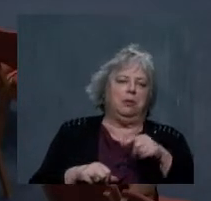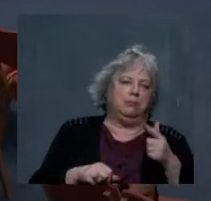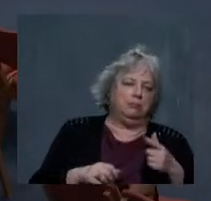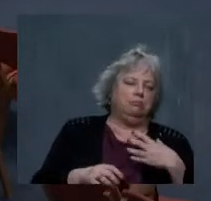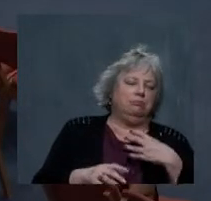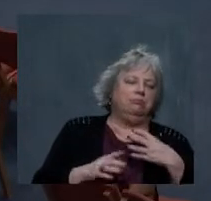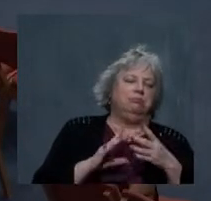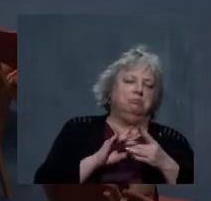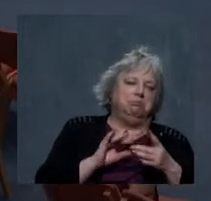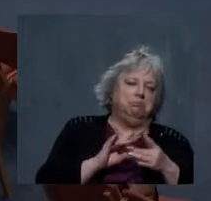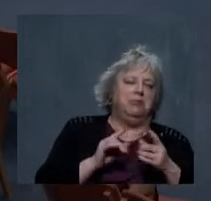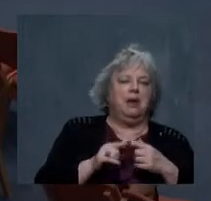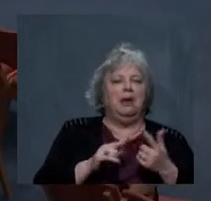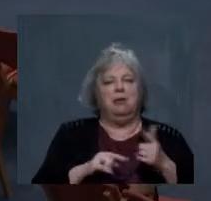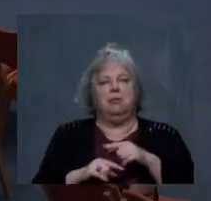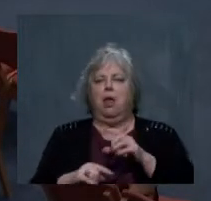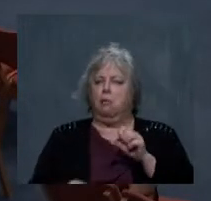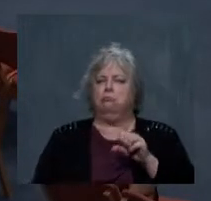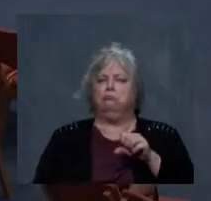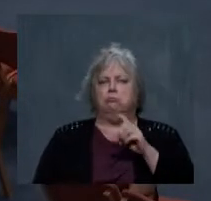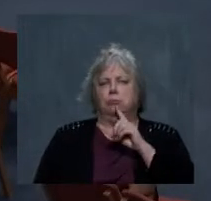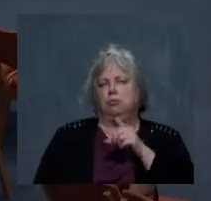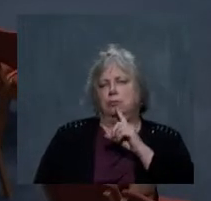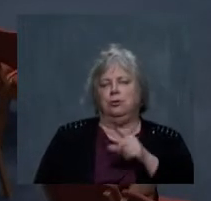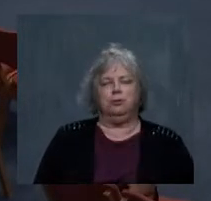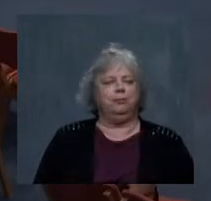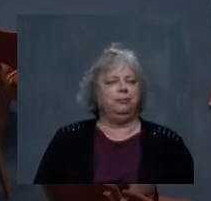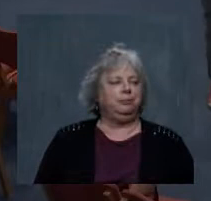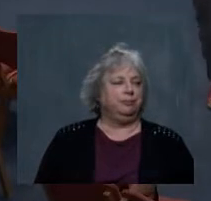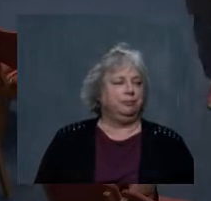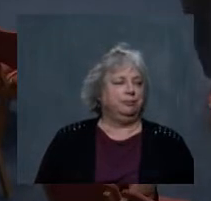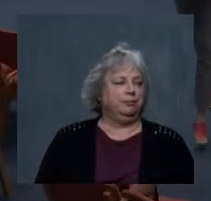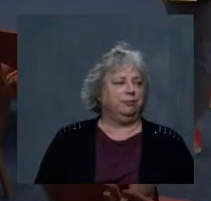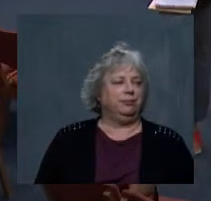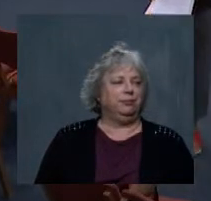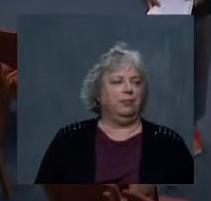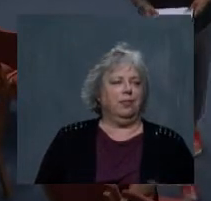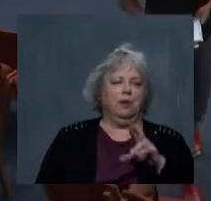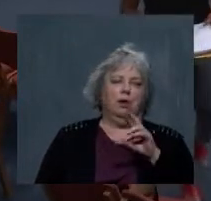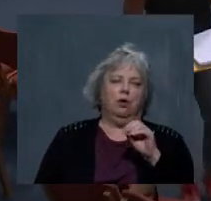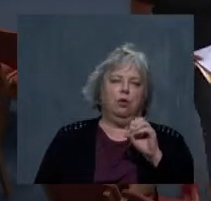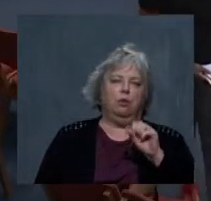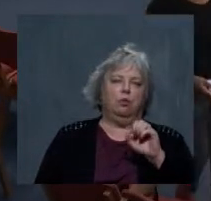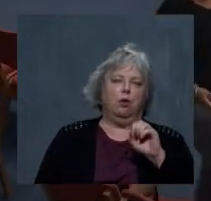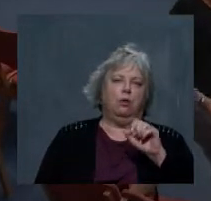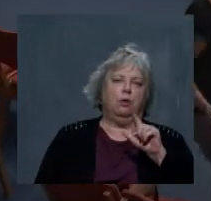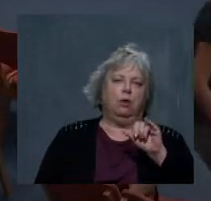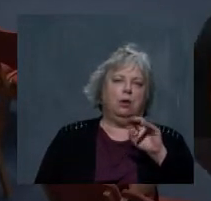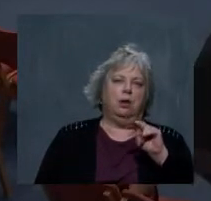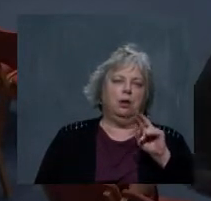and speak. So oh, you'll have sure. That. Right. Okay. Sure. Okay. Of course. Thank you. Rosalind Scruggs, please.